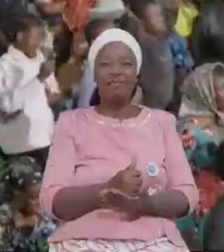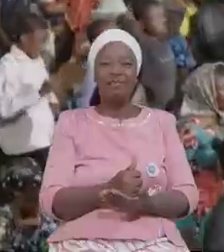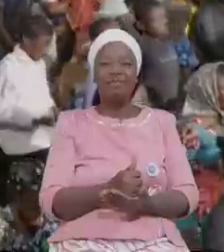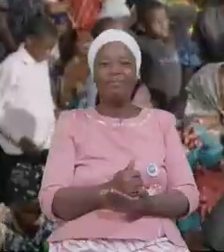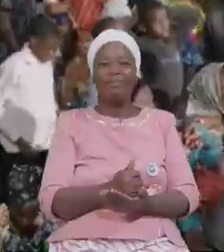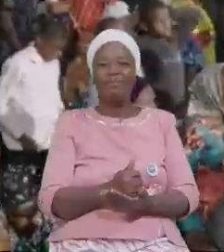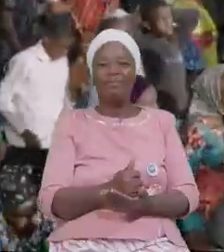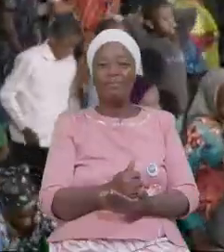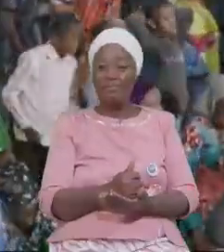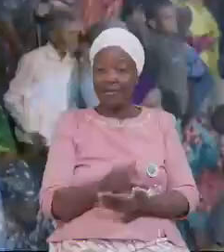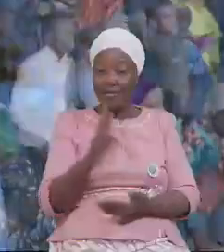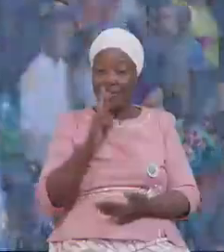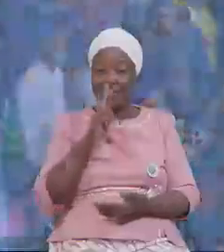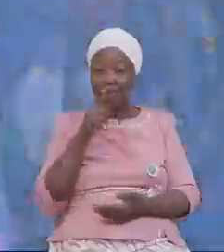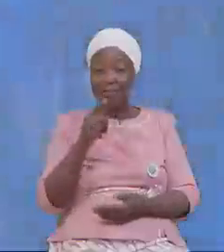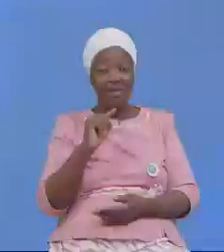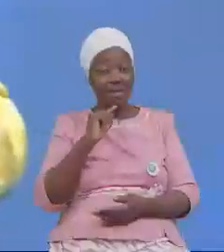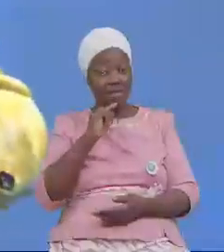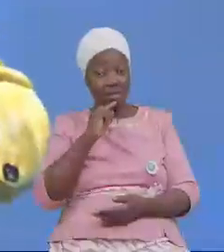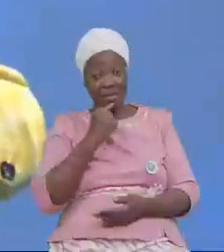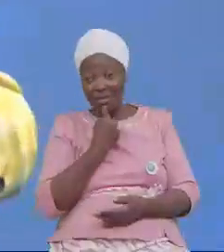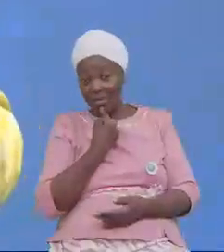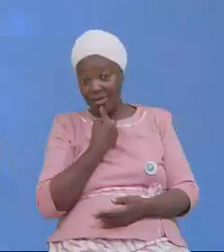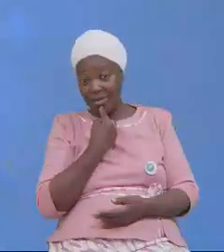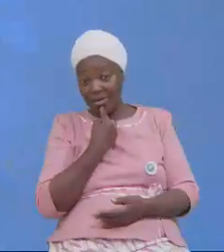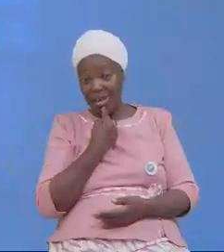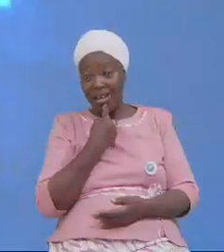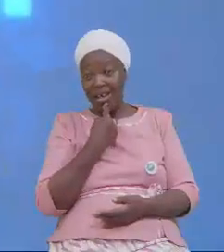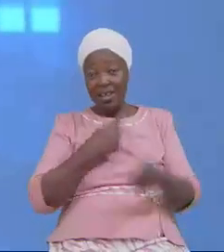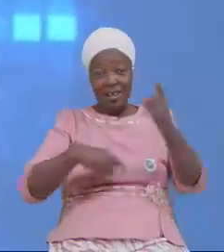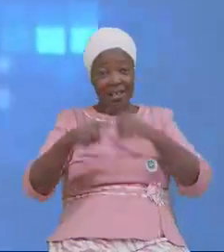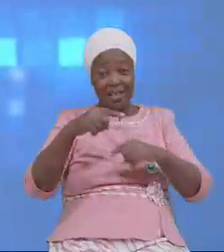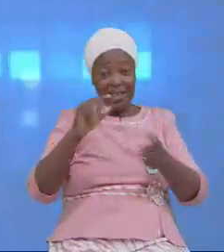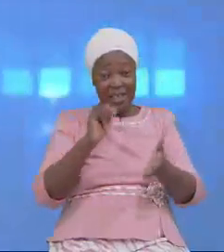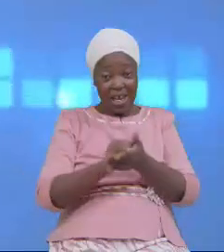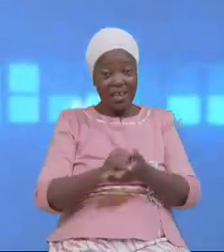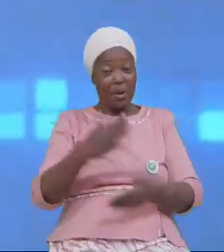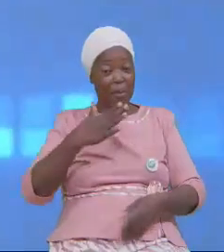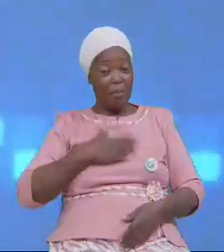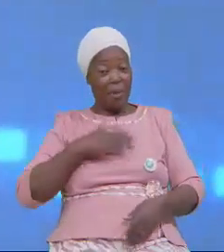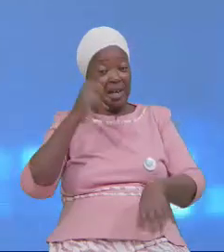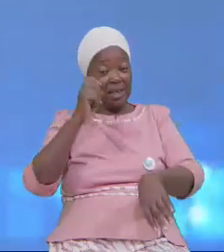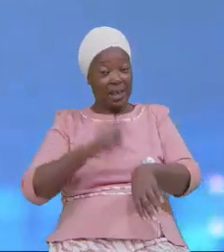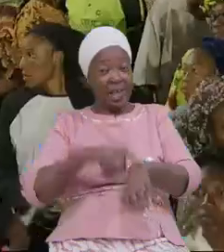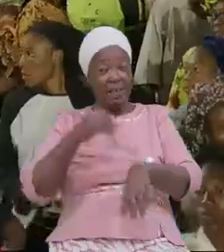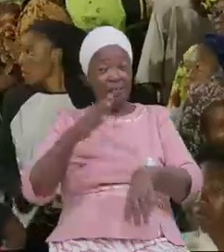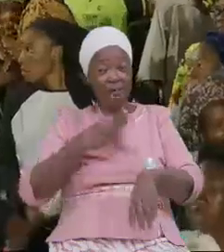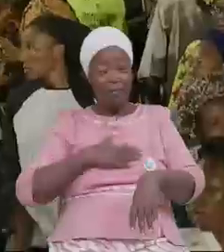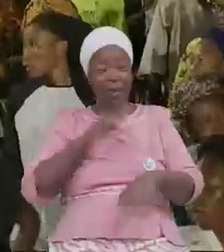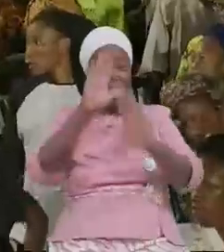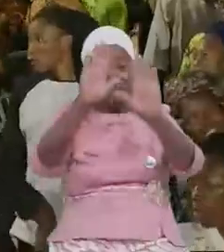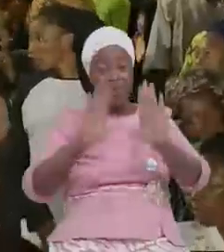Are you serious? The time of my miracle has come.